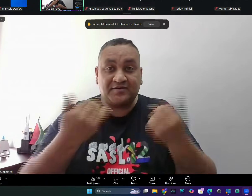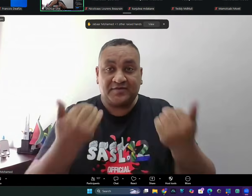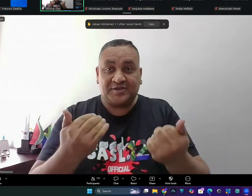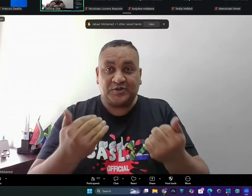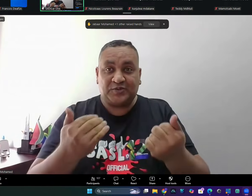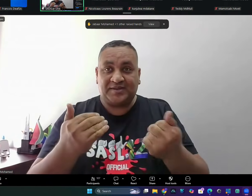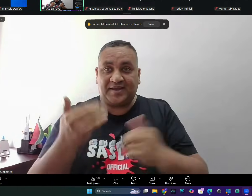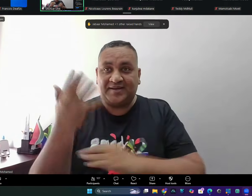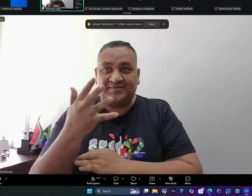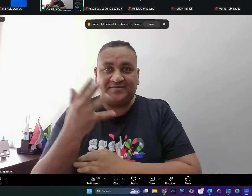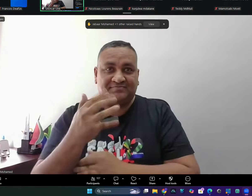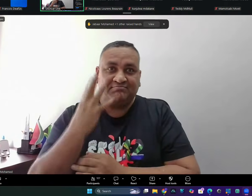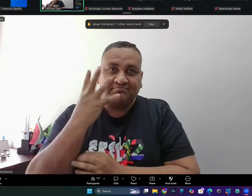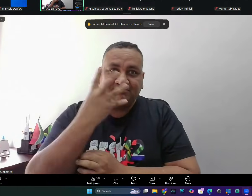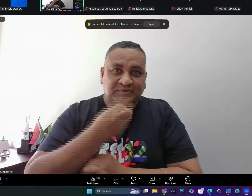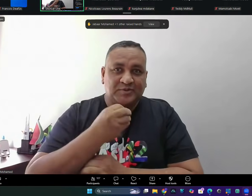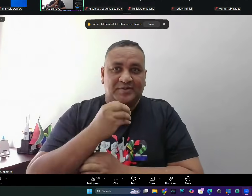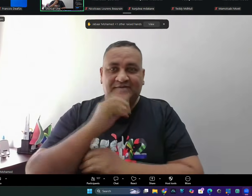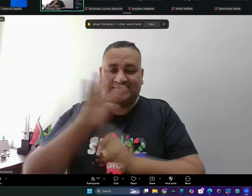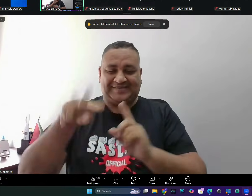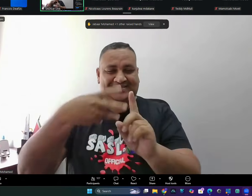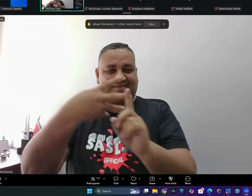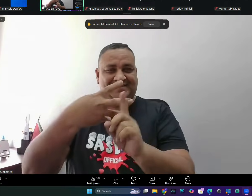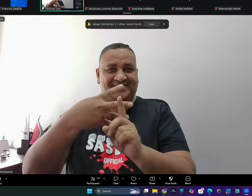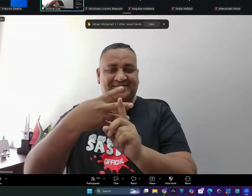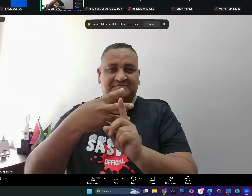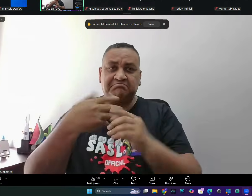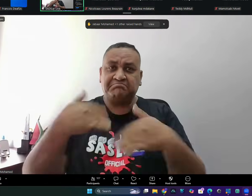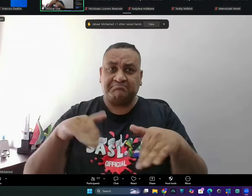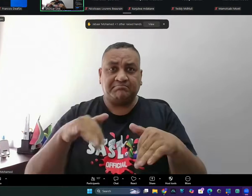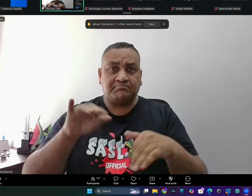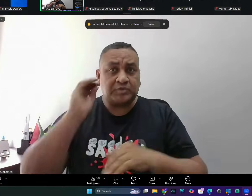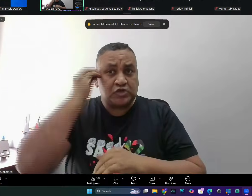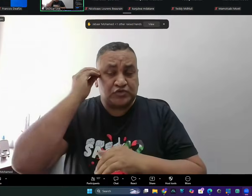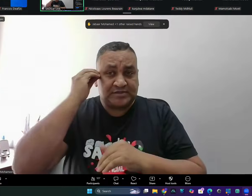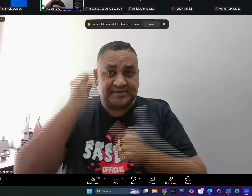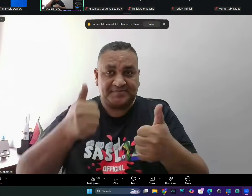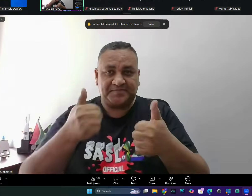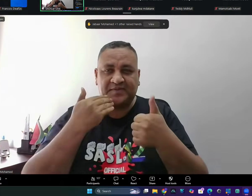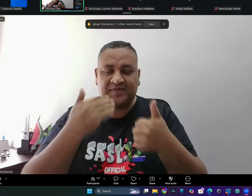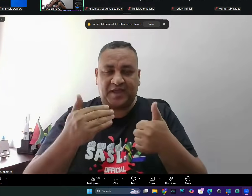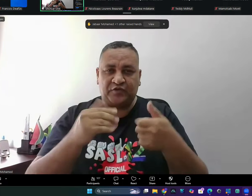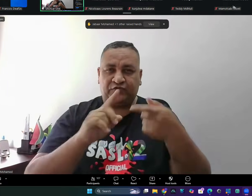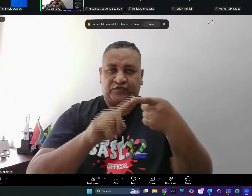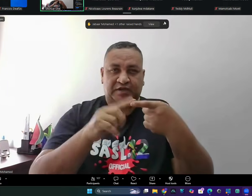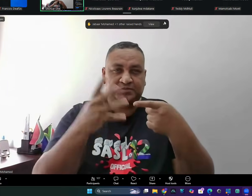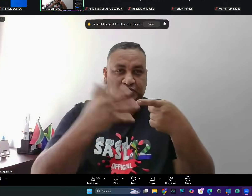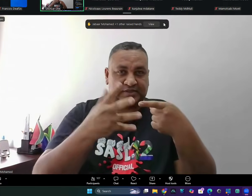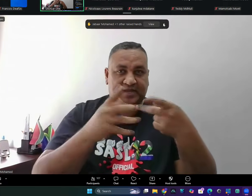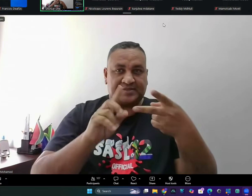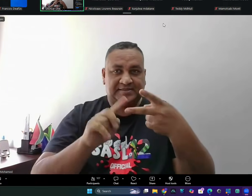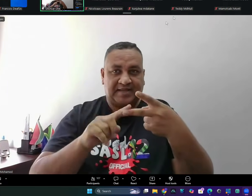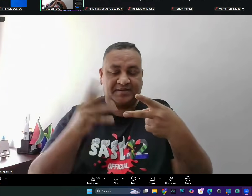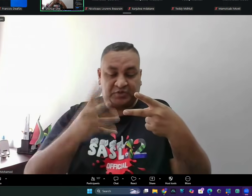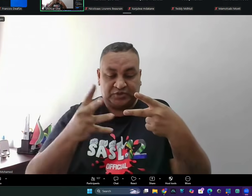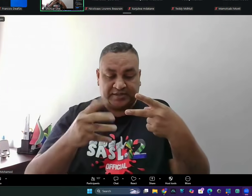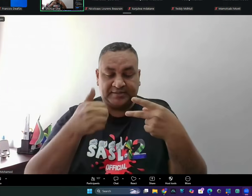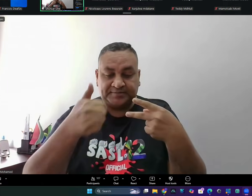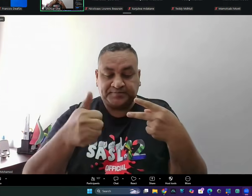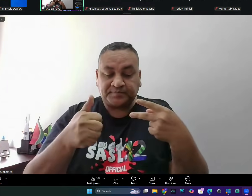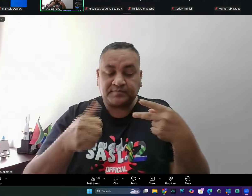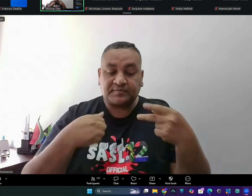Okay, thank you. Thank you for today. Thank you for the beautiful presentation. Thank you to SADiLaR. It's been quite